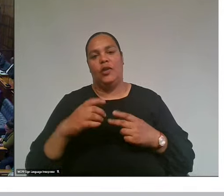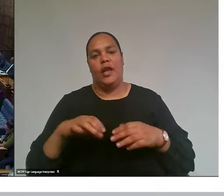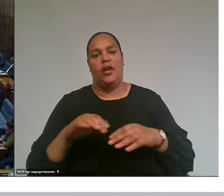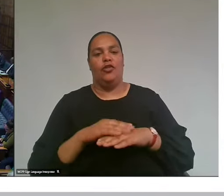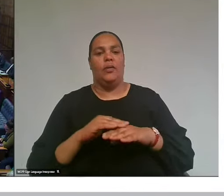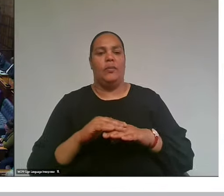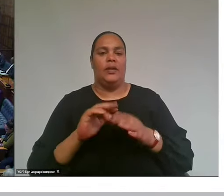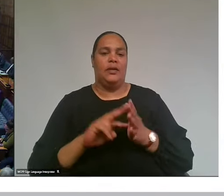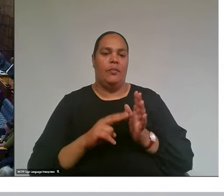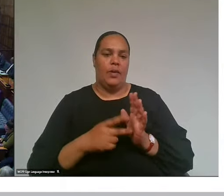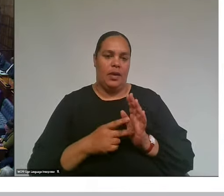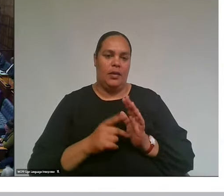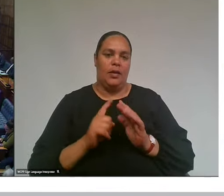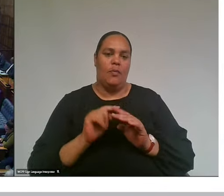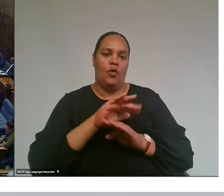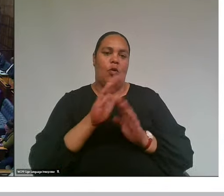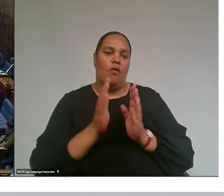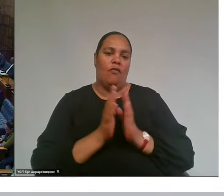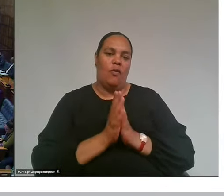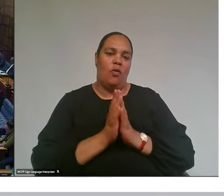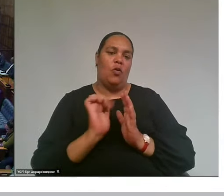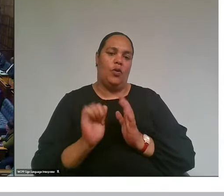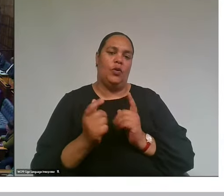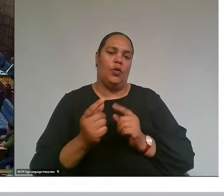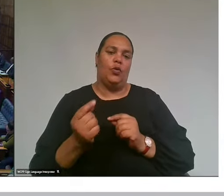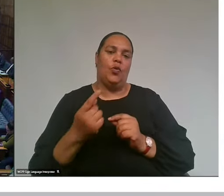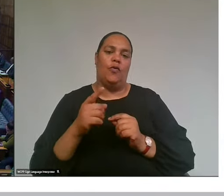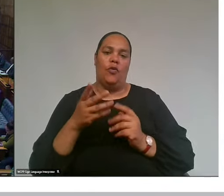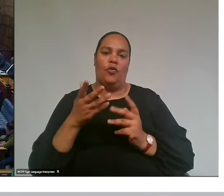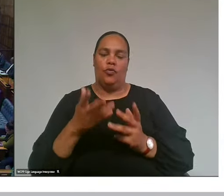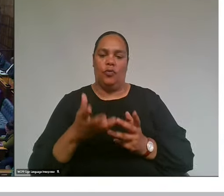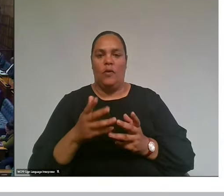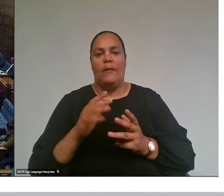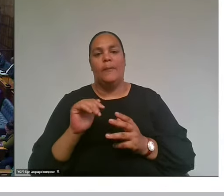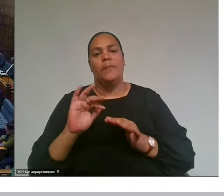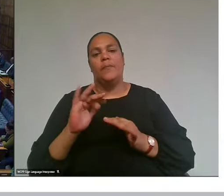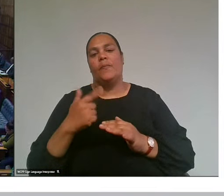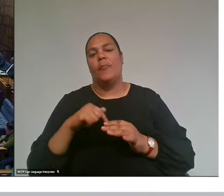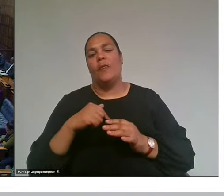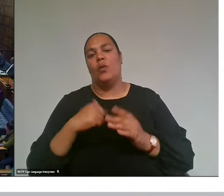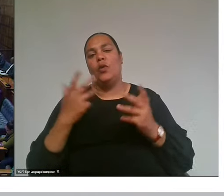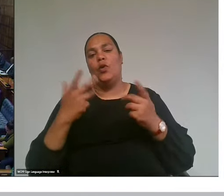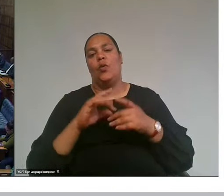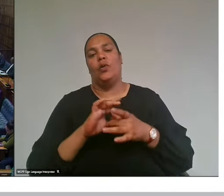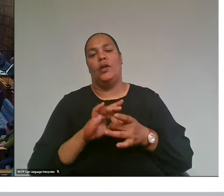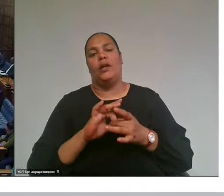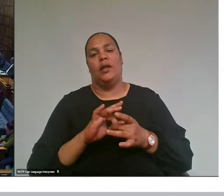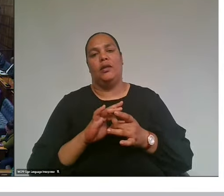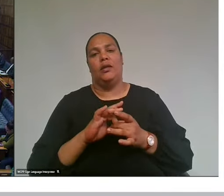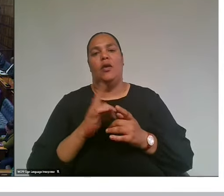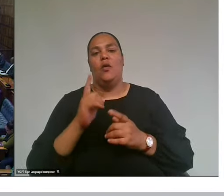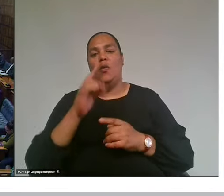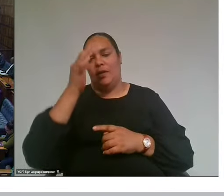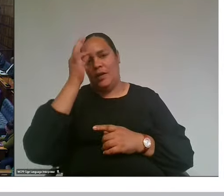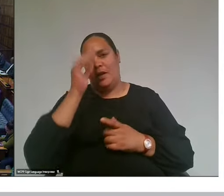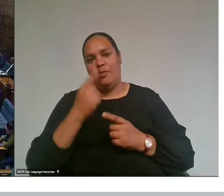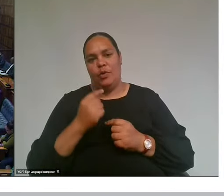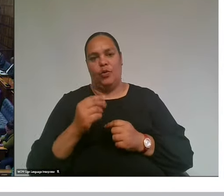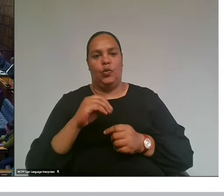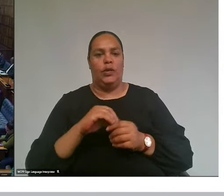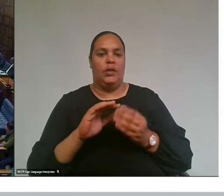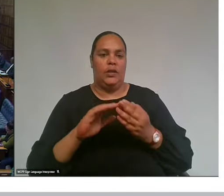plans and the overall thrust for that is how do we coordinate what government does in